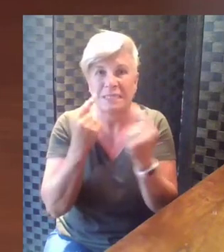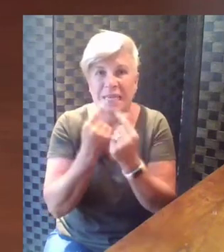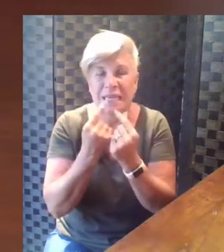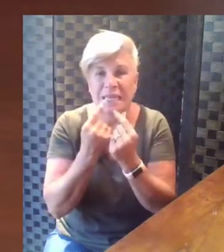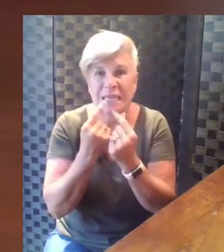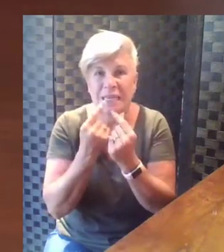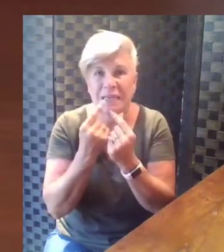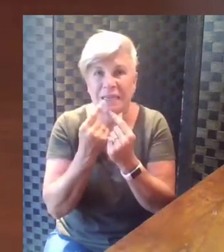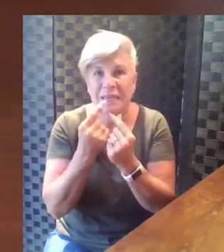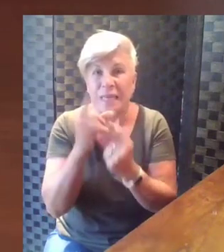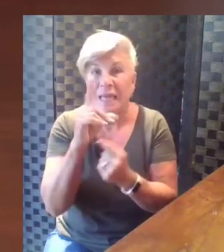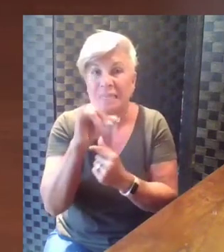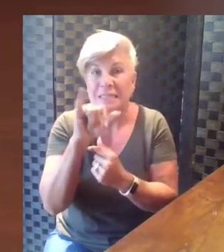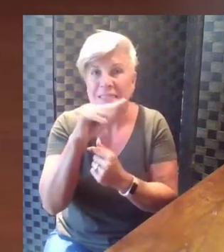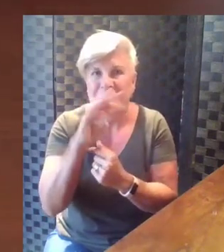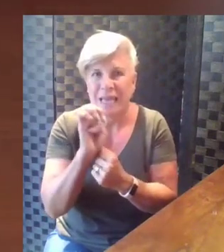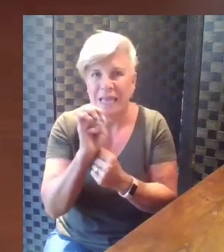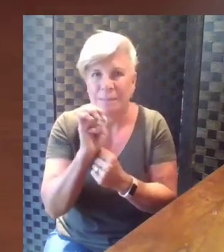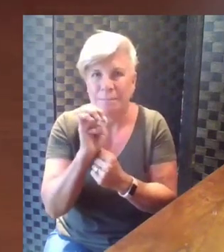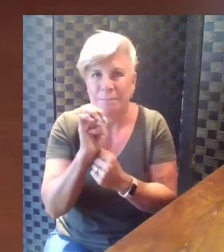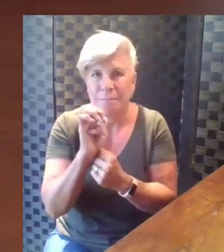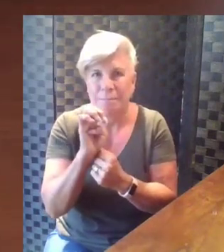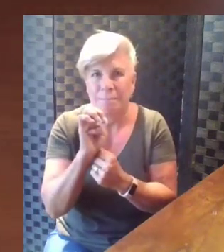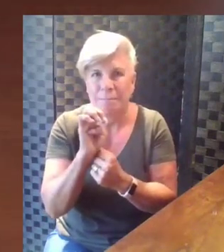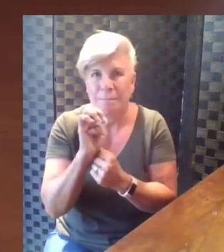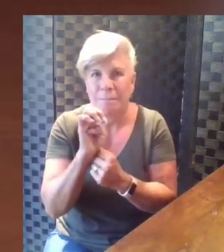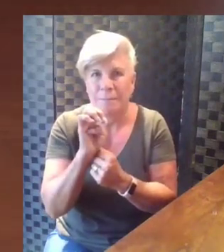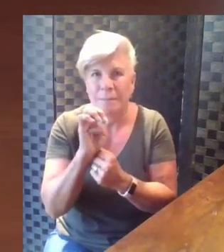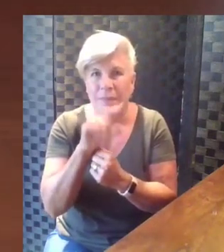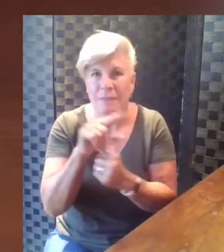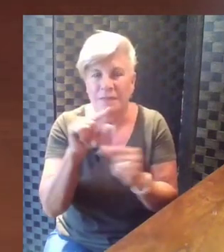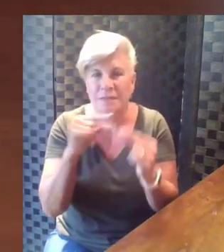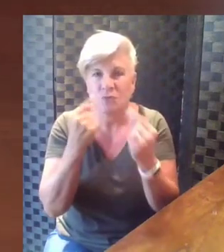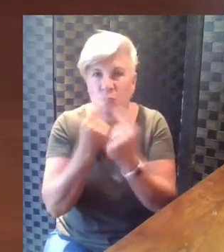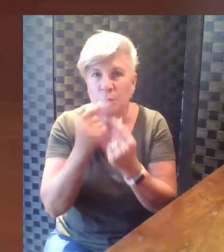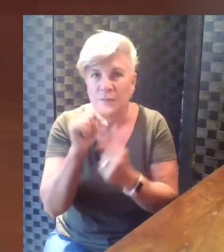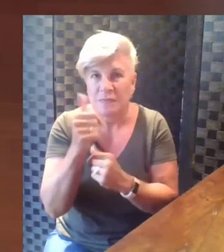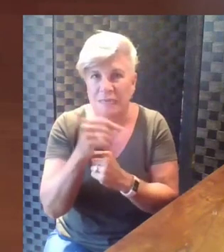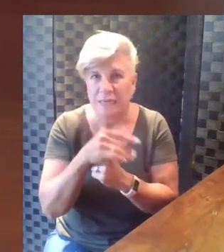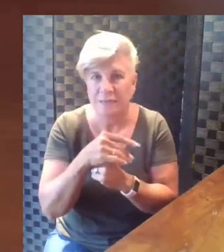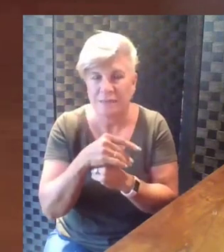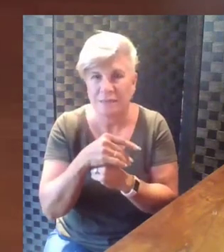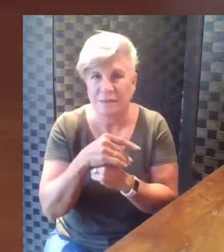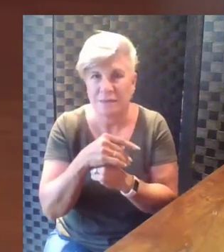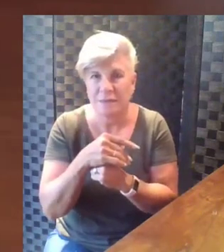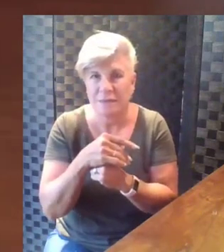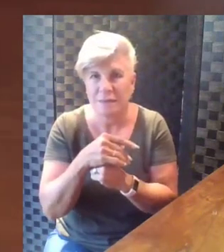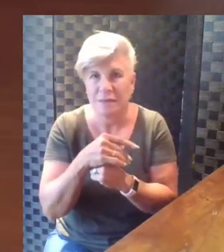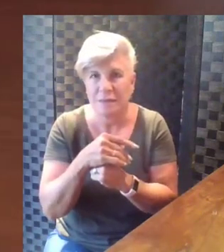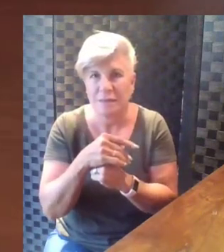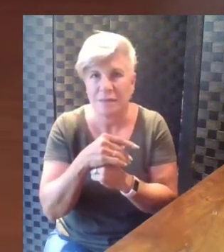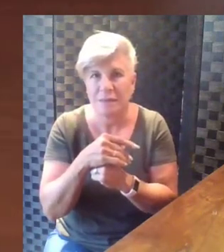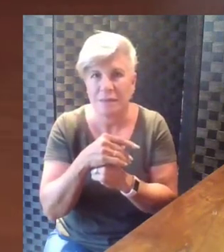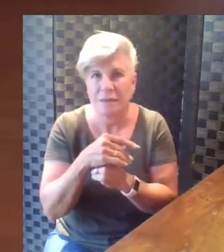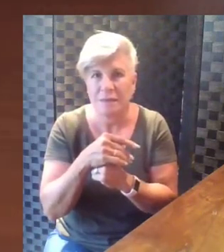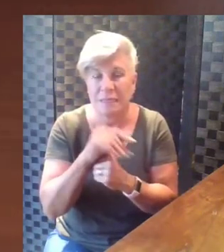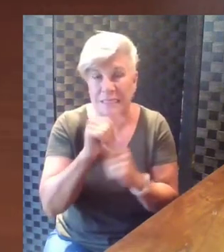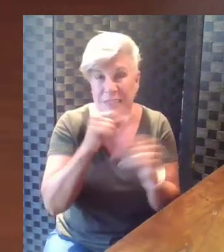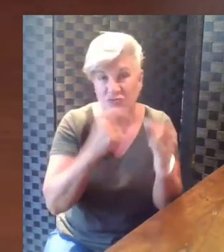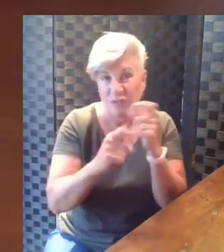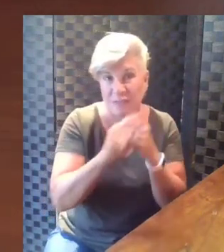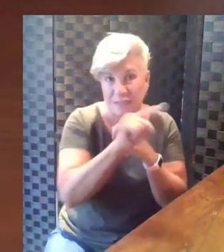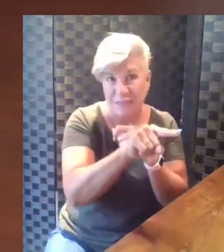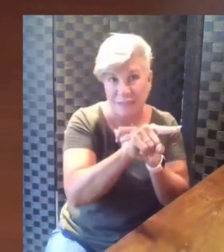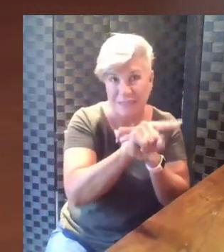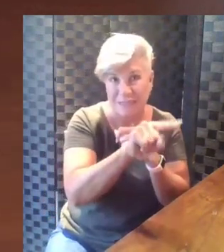could trade them in for a dime. Sometimes I'll just put the dime on top, so I know that this is 10 that I've already counted out, and then you could have extra. Or you could just trade